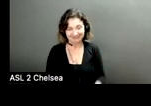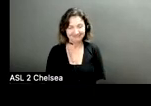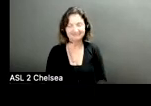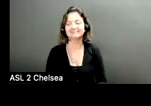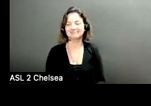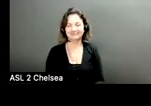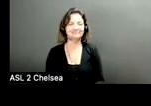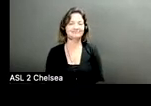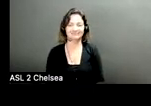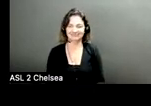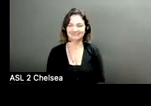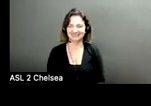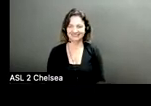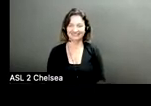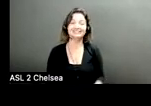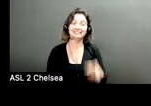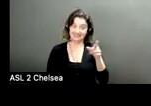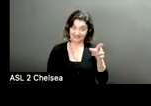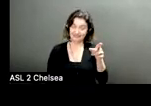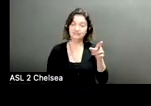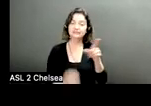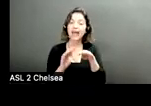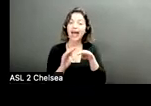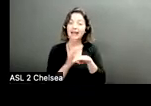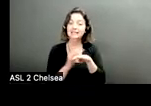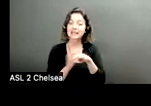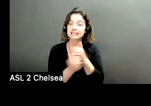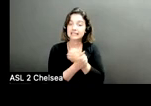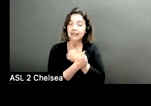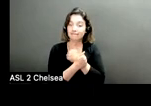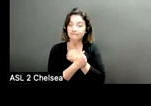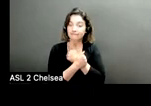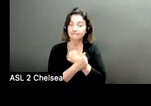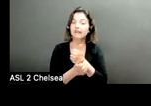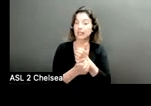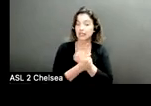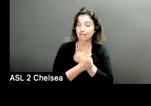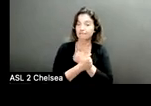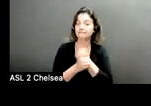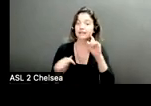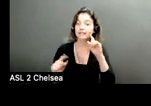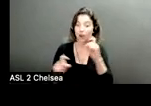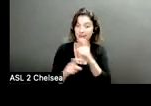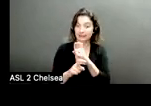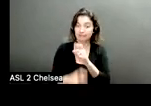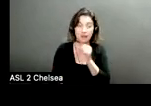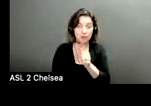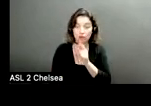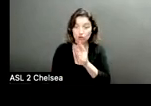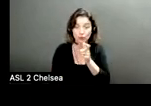Access is love and love is complicated. And I'm not really entirely sure who came up with that, but it was a show that I